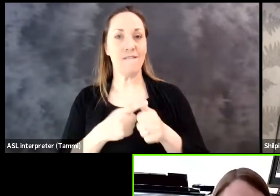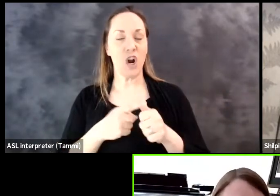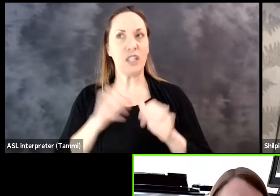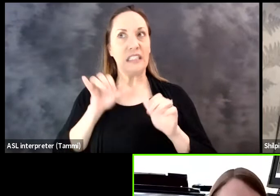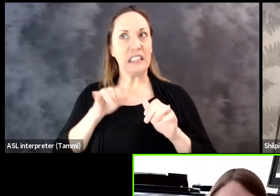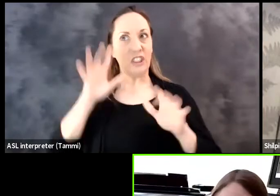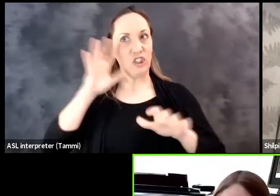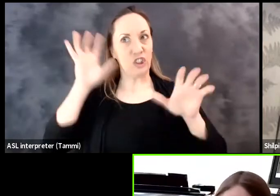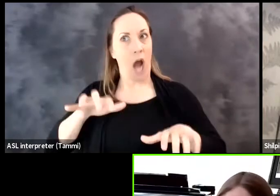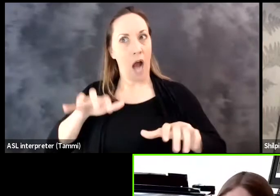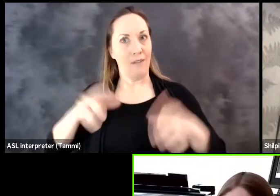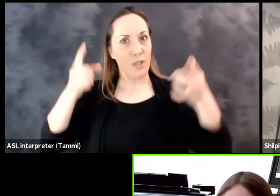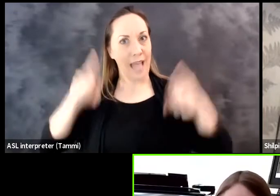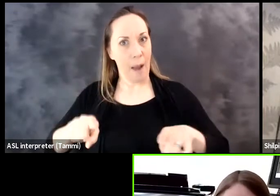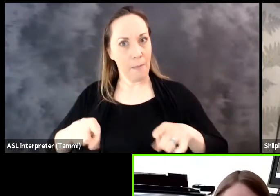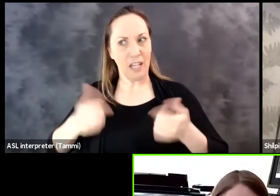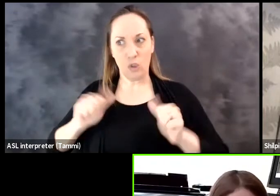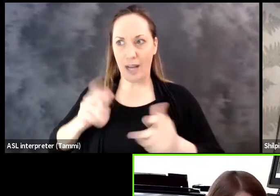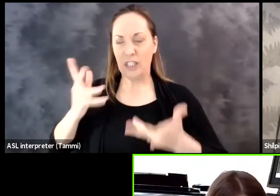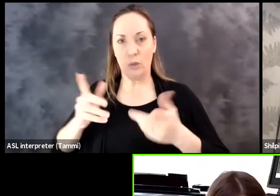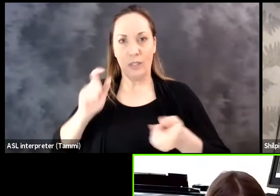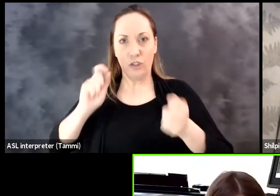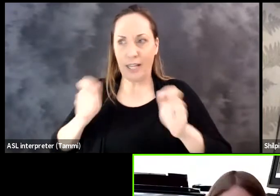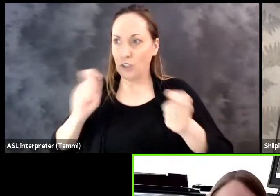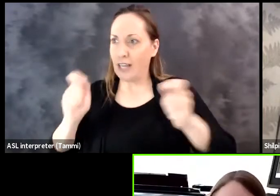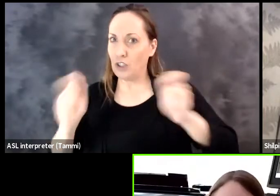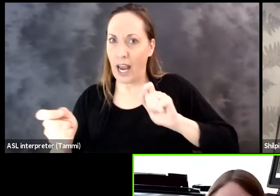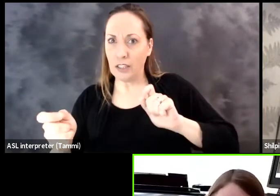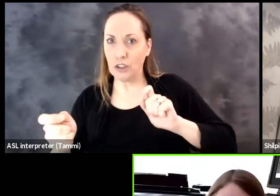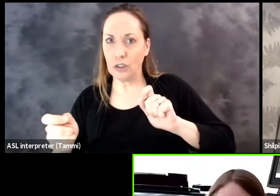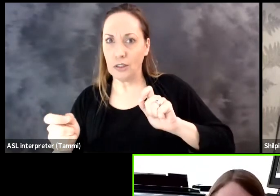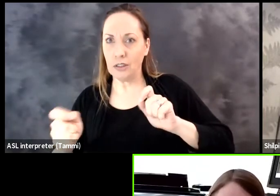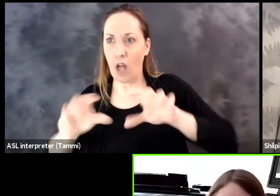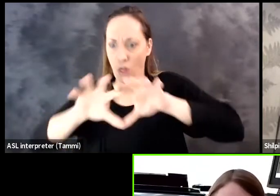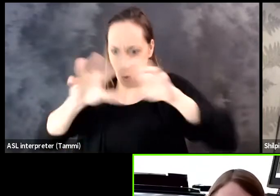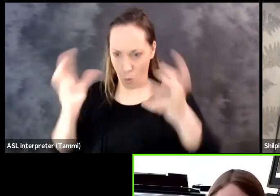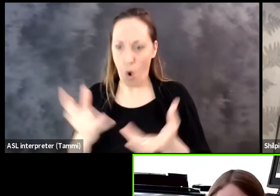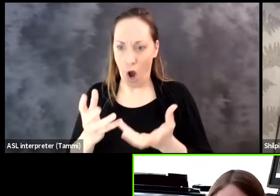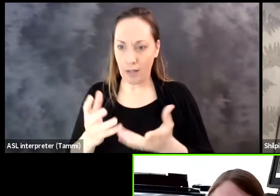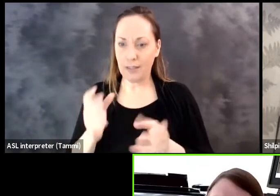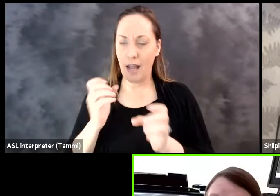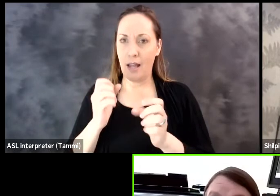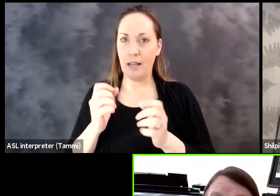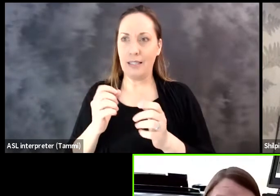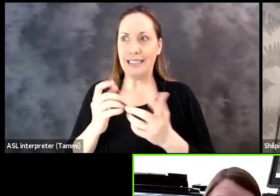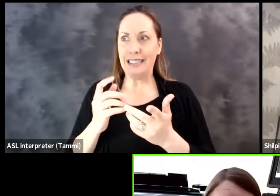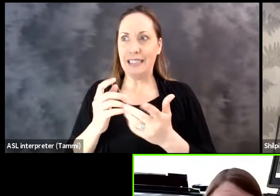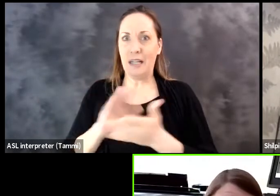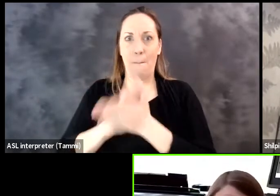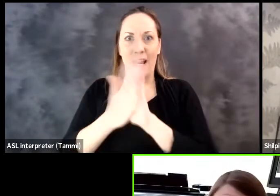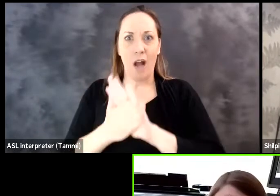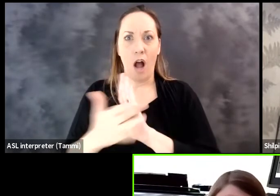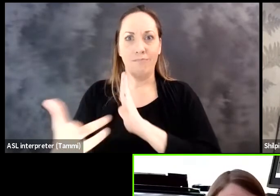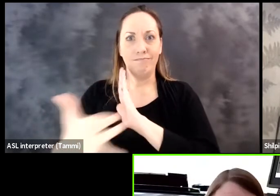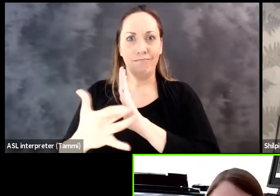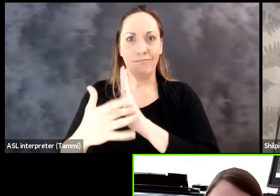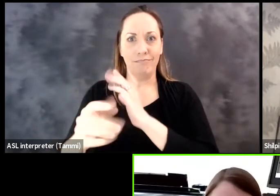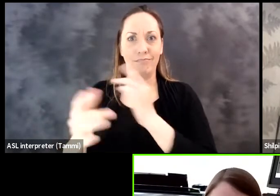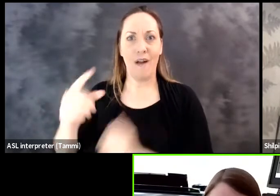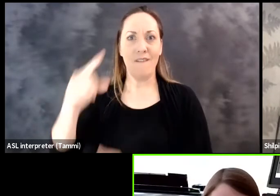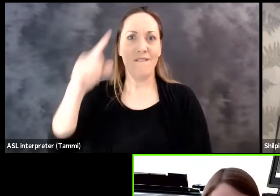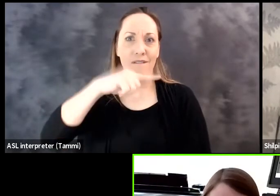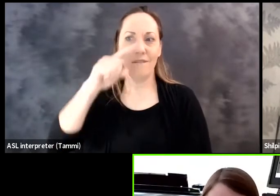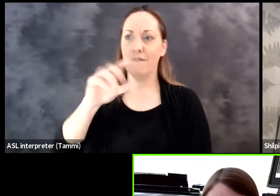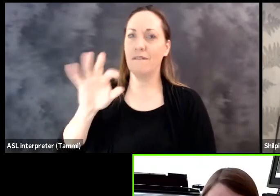was happening and having to flip and turn our worlds into virtual. For me as a deaf individual, that